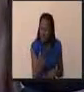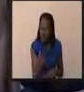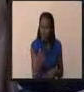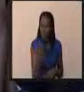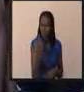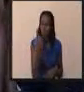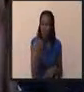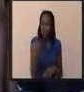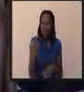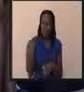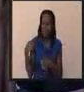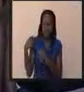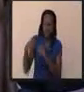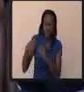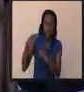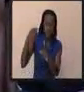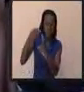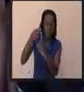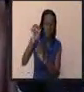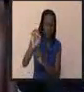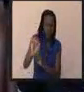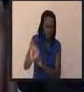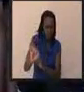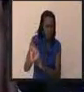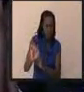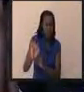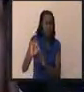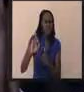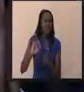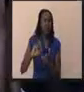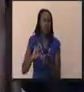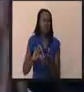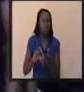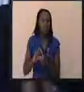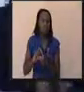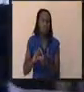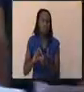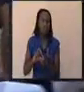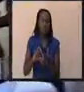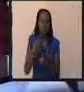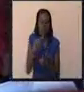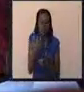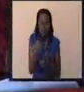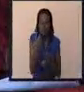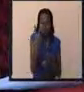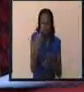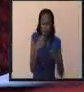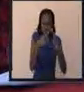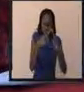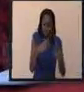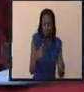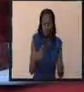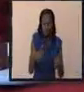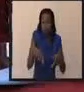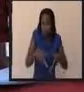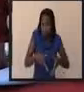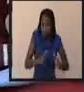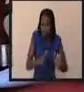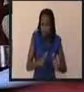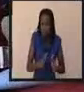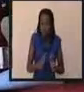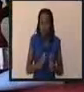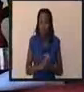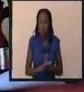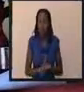on one kind of a gene for a purpose. Genes for a specific characteristic are in two different forms, which can